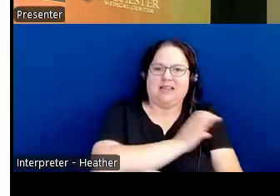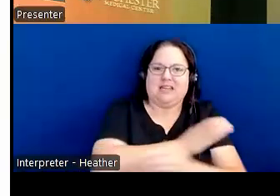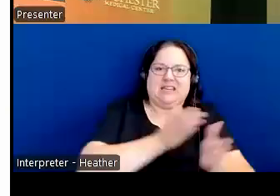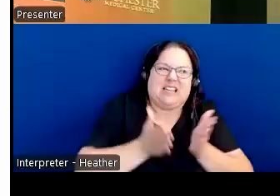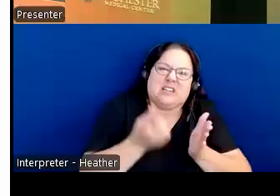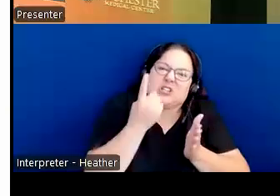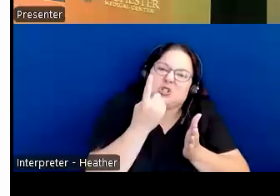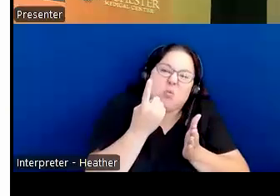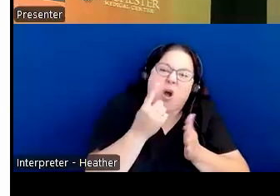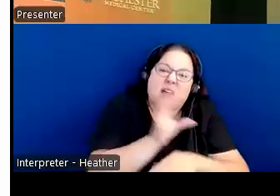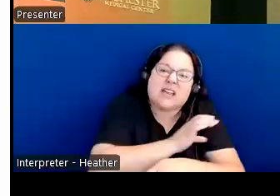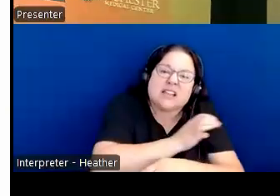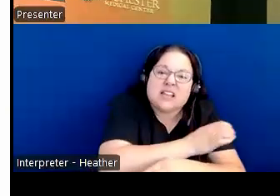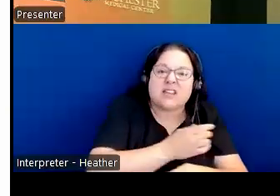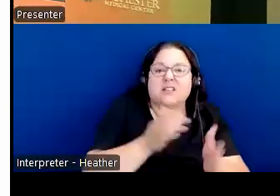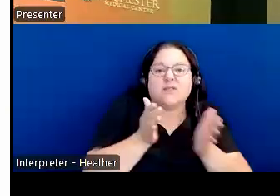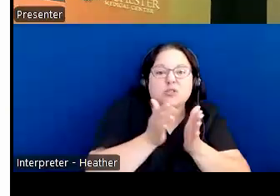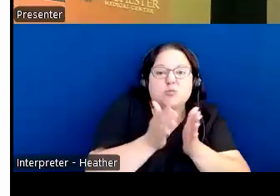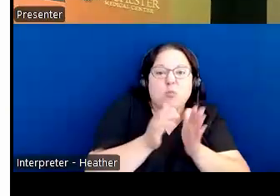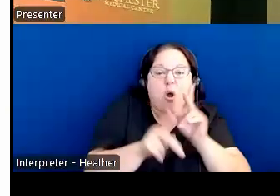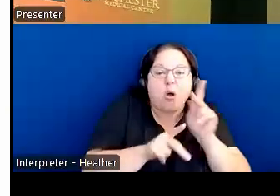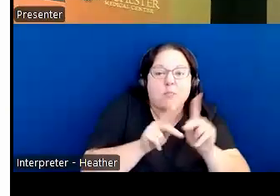population, we can earn an awful lot.